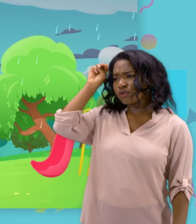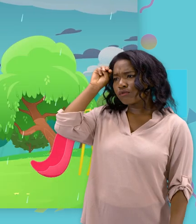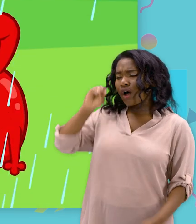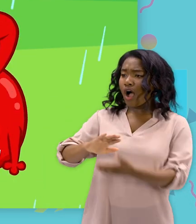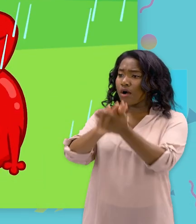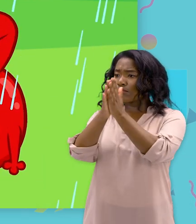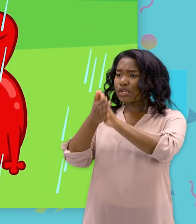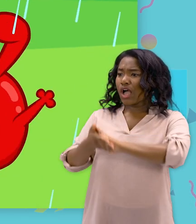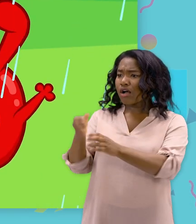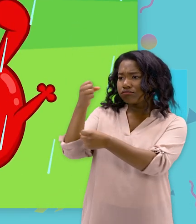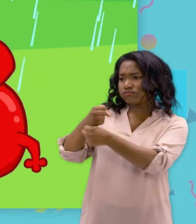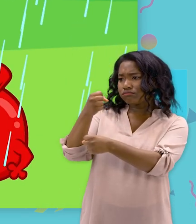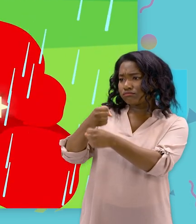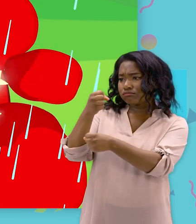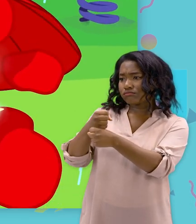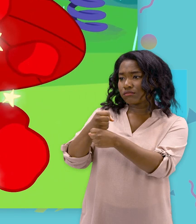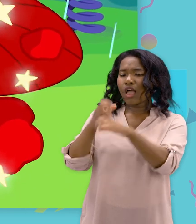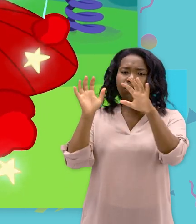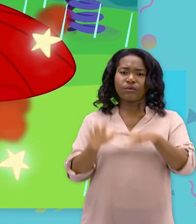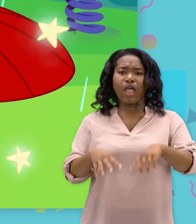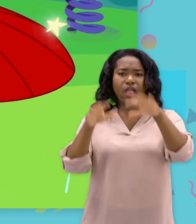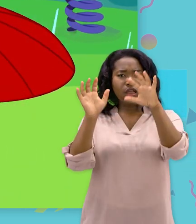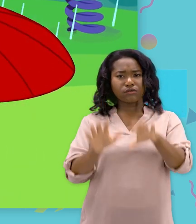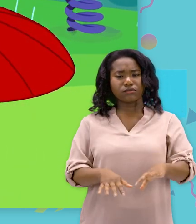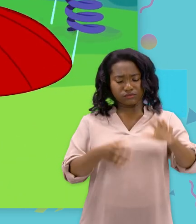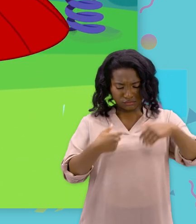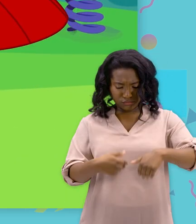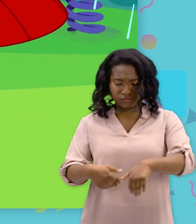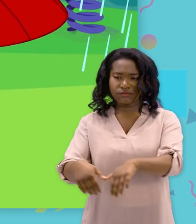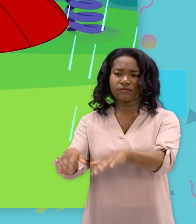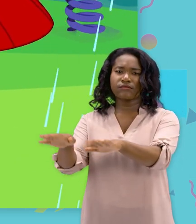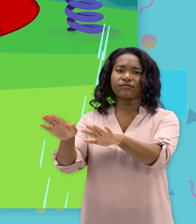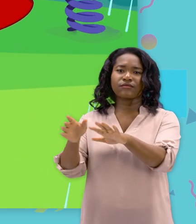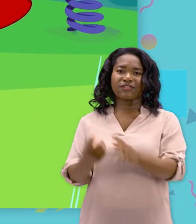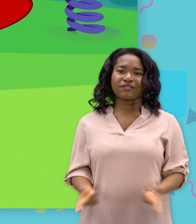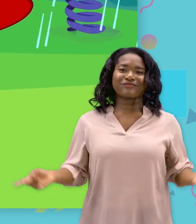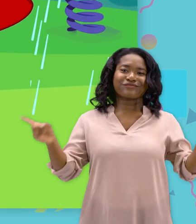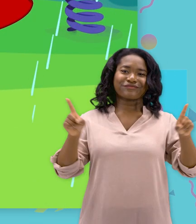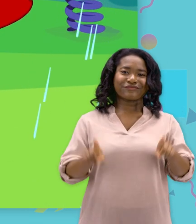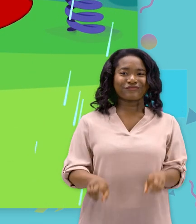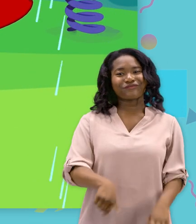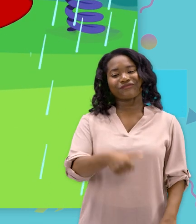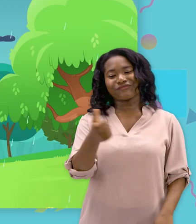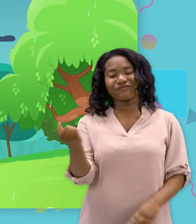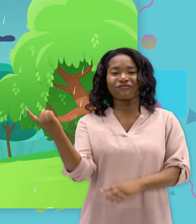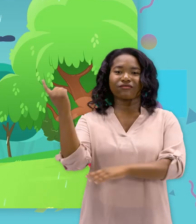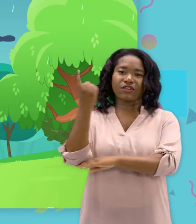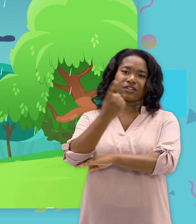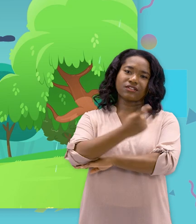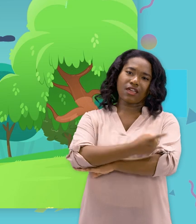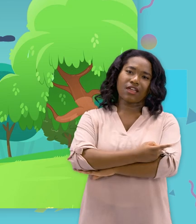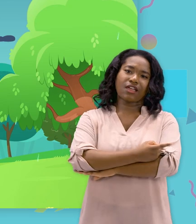Morphle, morph into an umbrella. Rain, rain, go away. Come